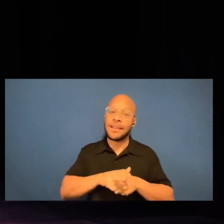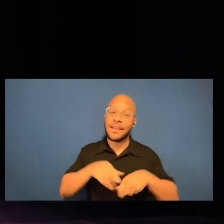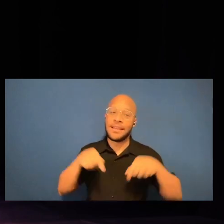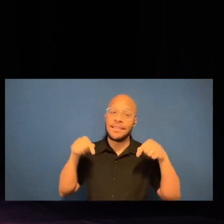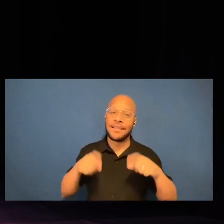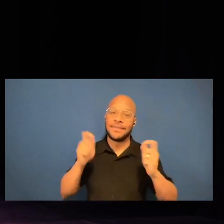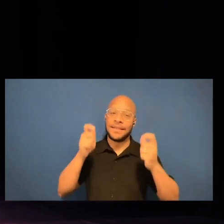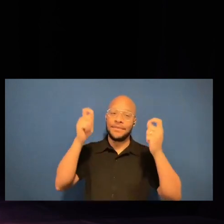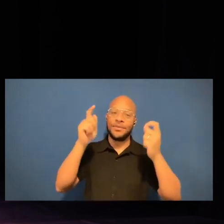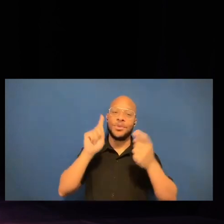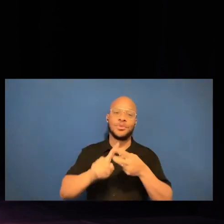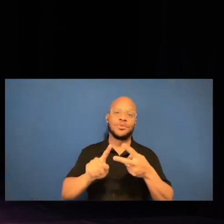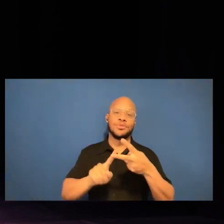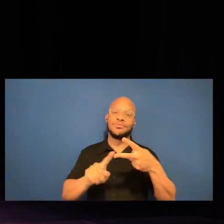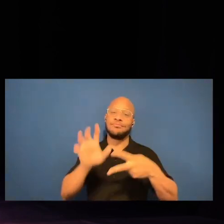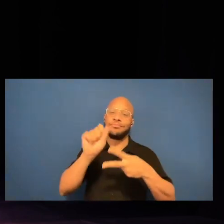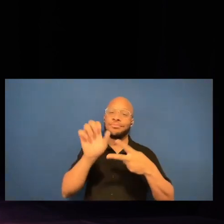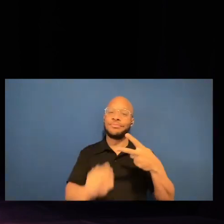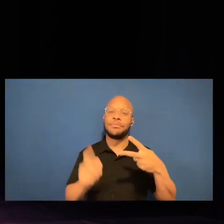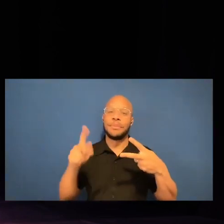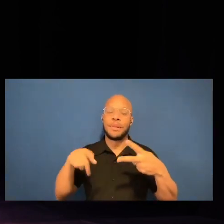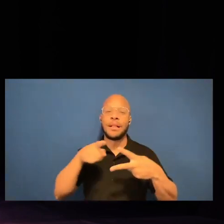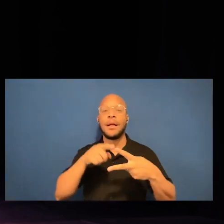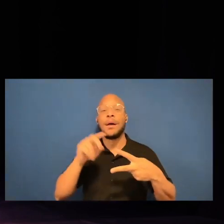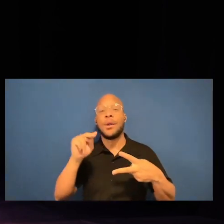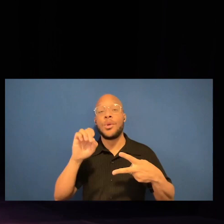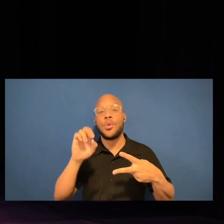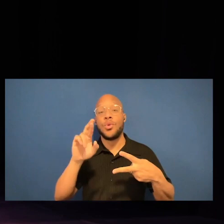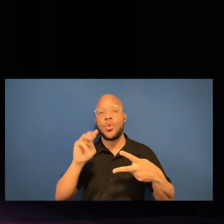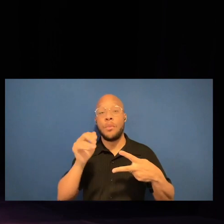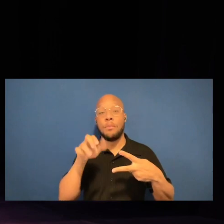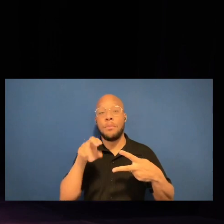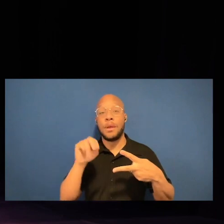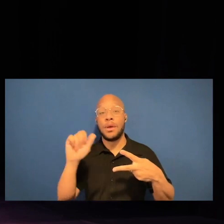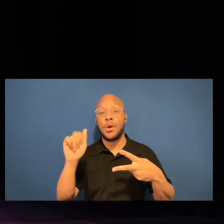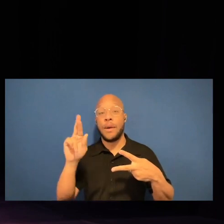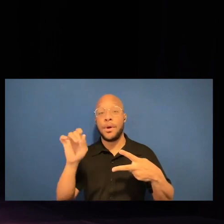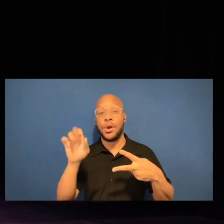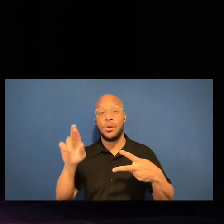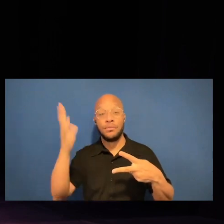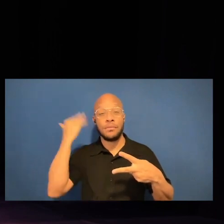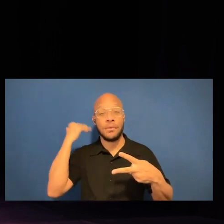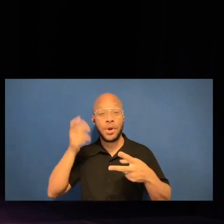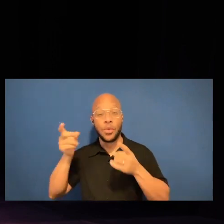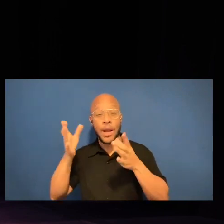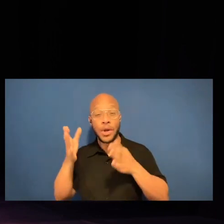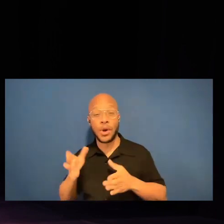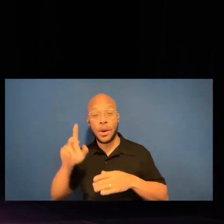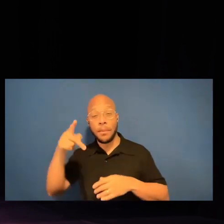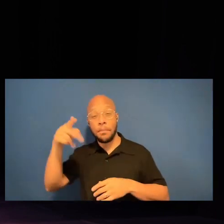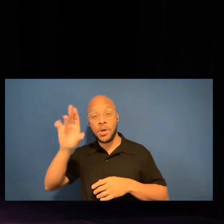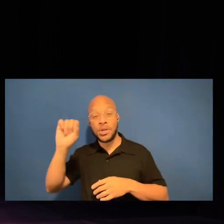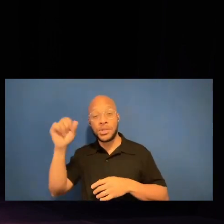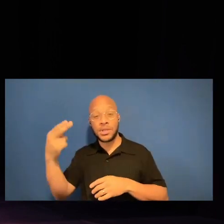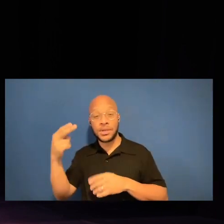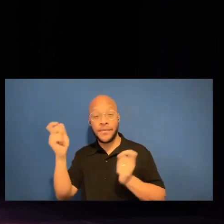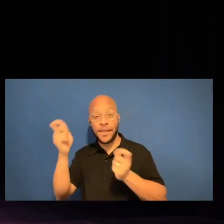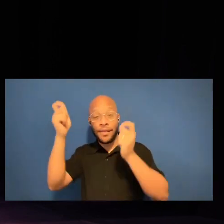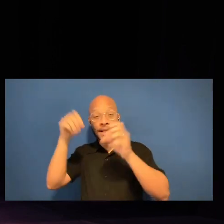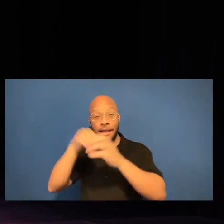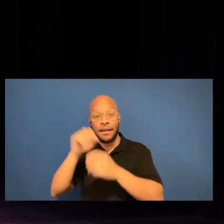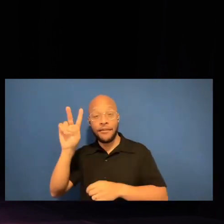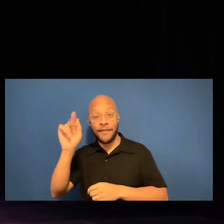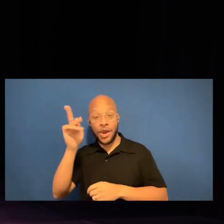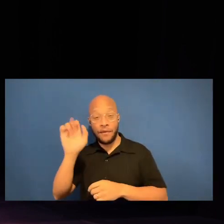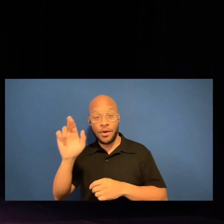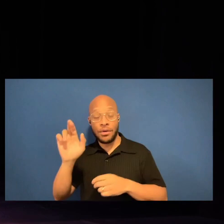Norman Armour, the former director of Push Festival in Vancouver, and a good friend to me, and Under the Radar. In